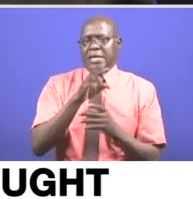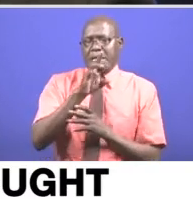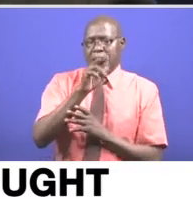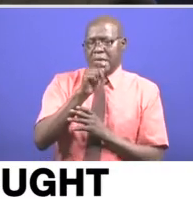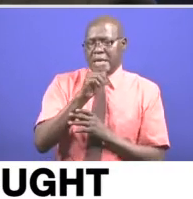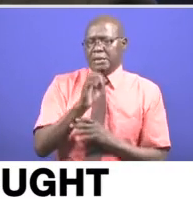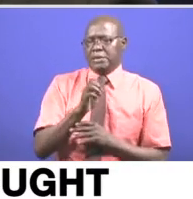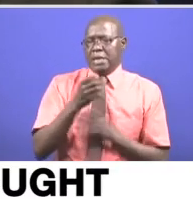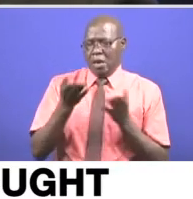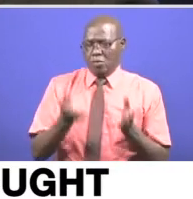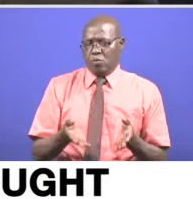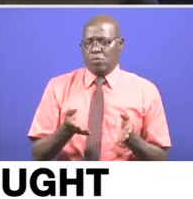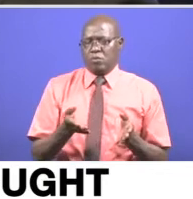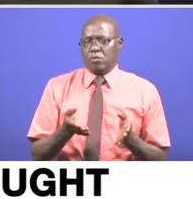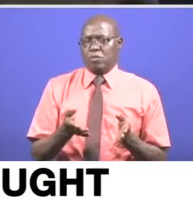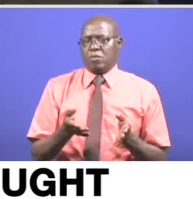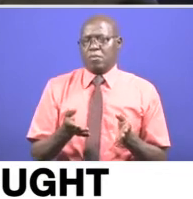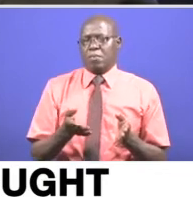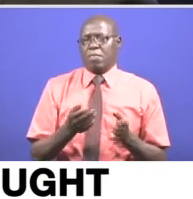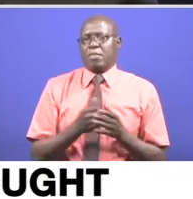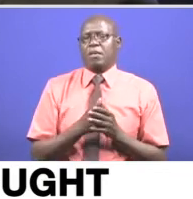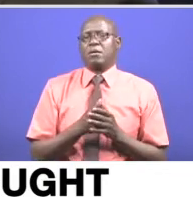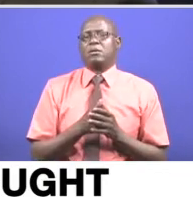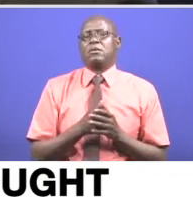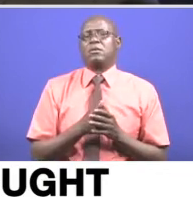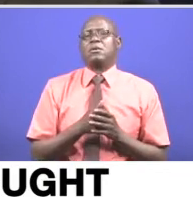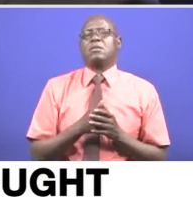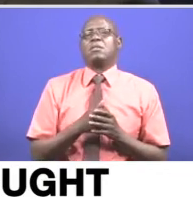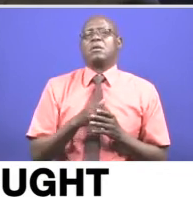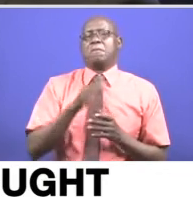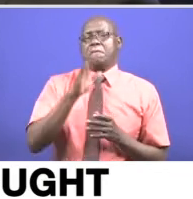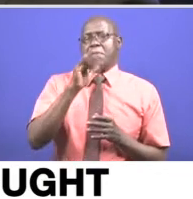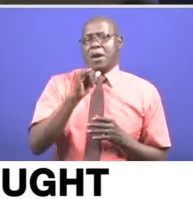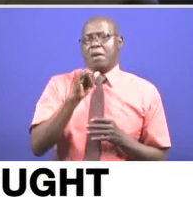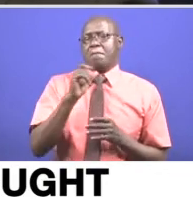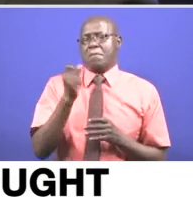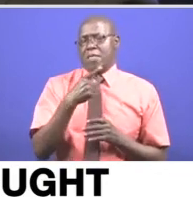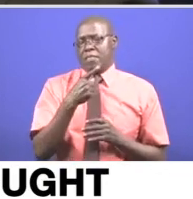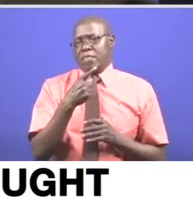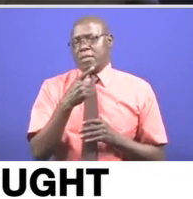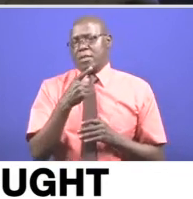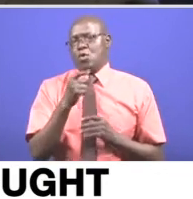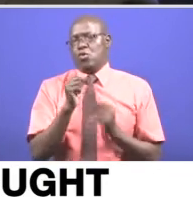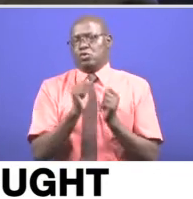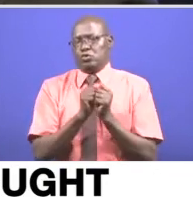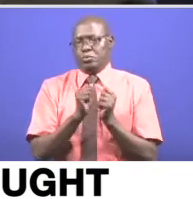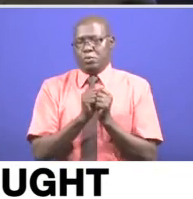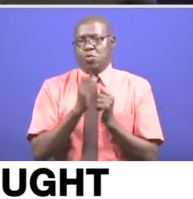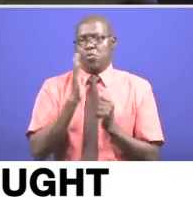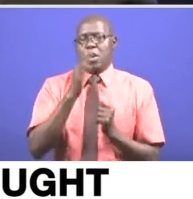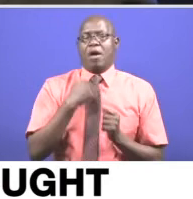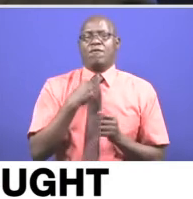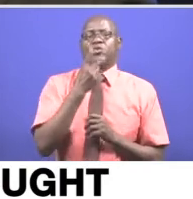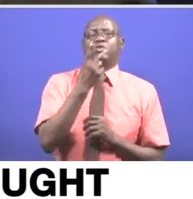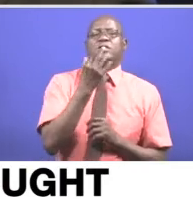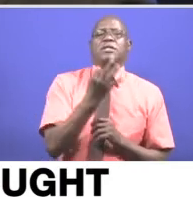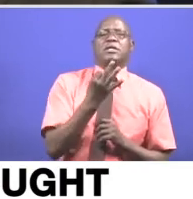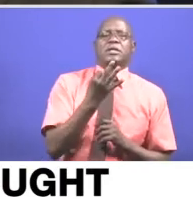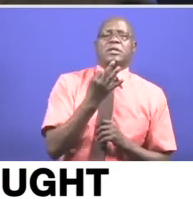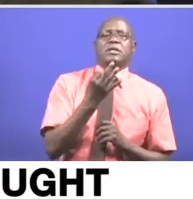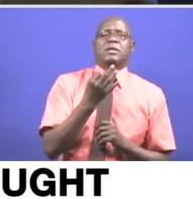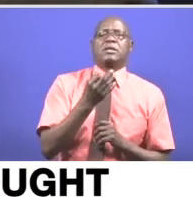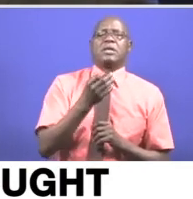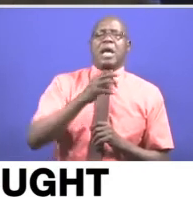are at, by the month of October, we would have 23 of our